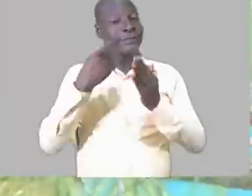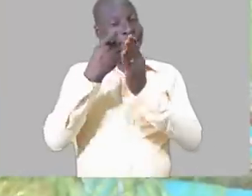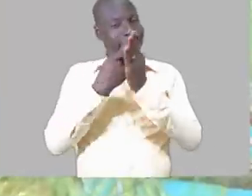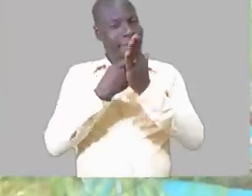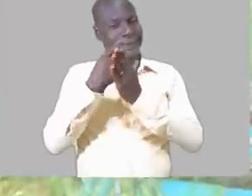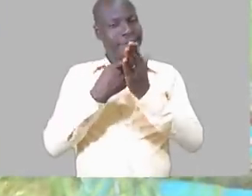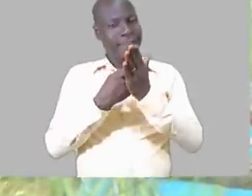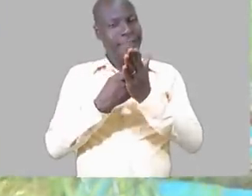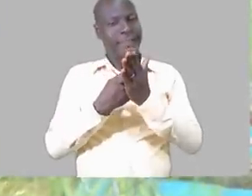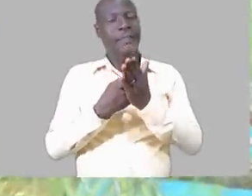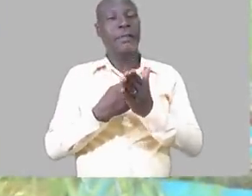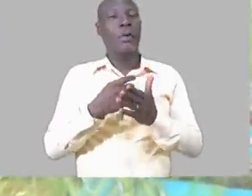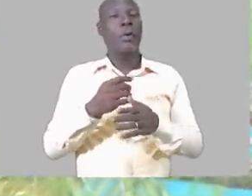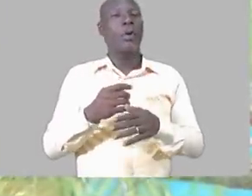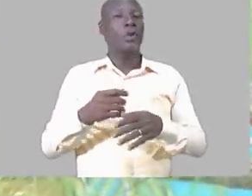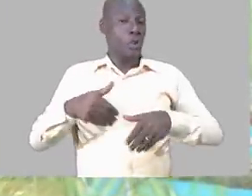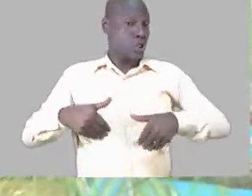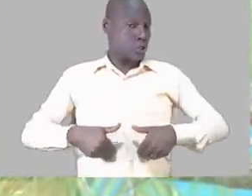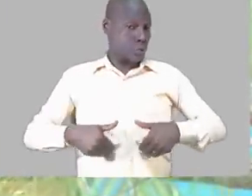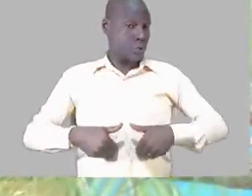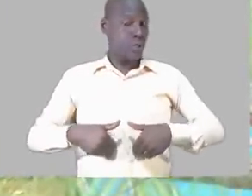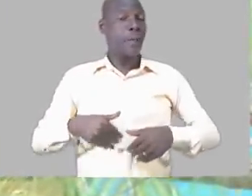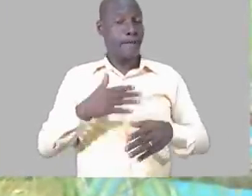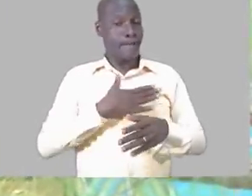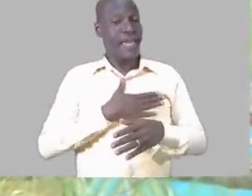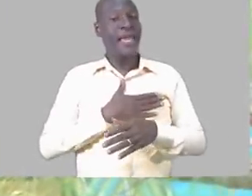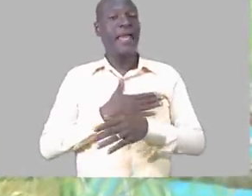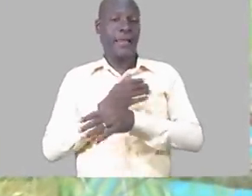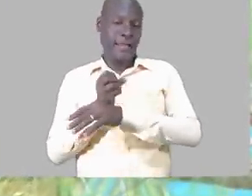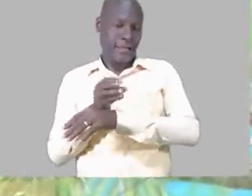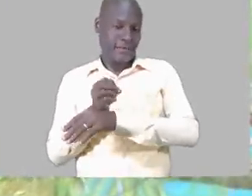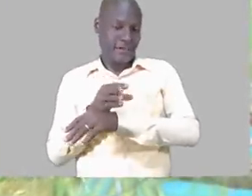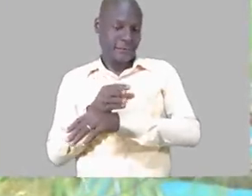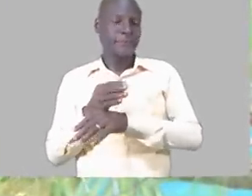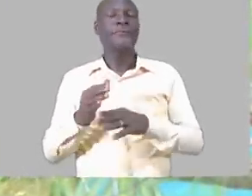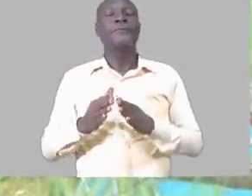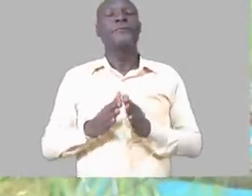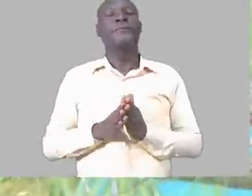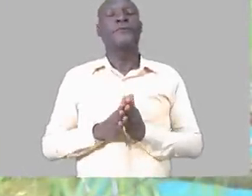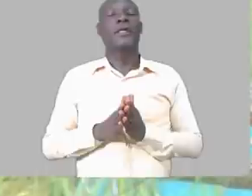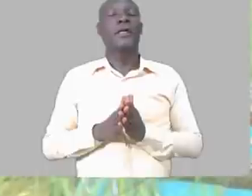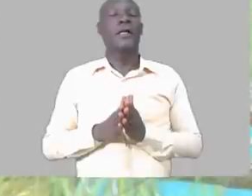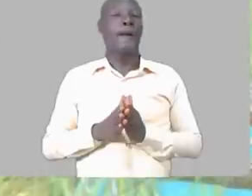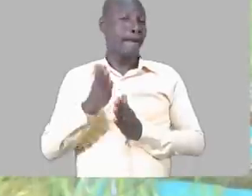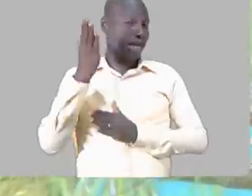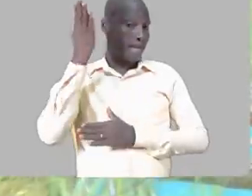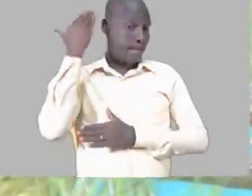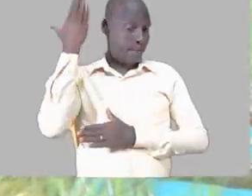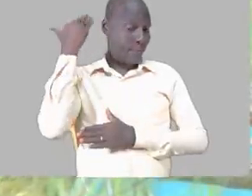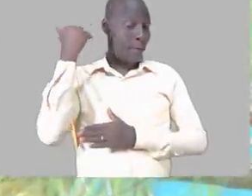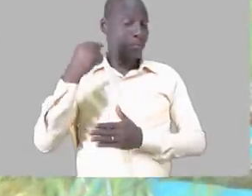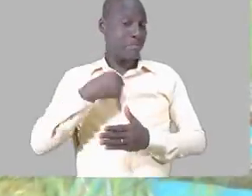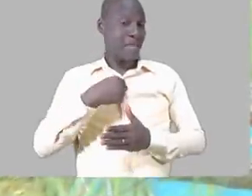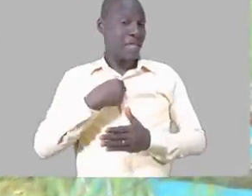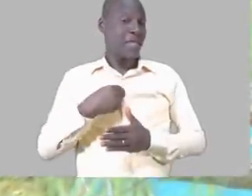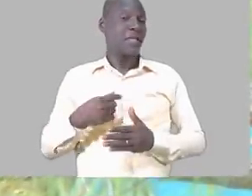bunu. Nia obuni efani youth no. Ana menemo ebekasa e ansa na no na